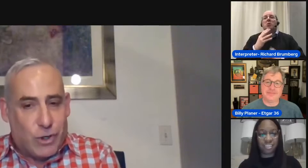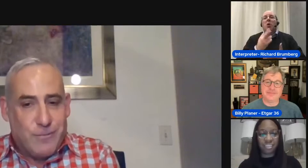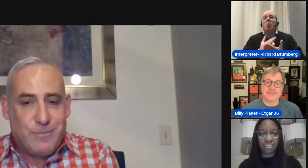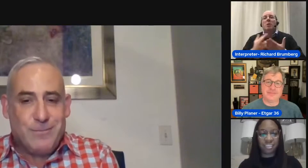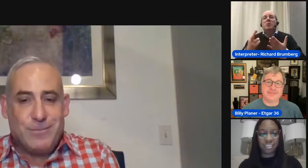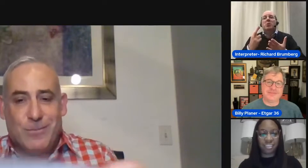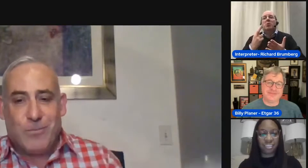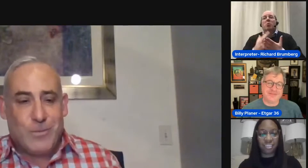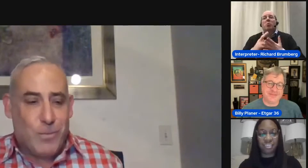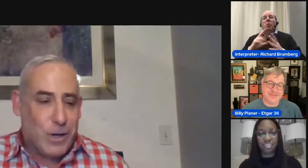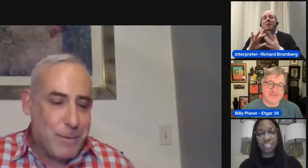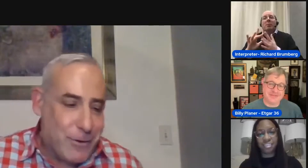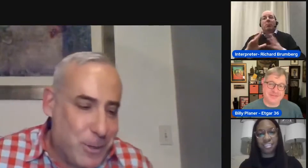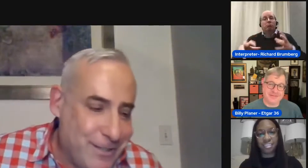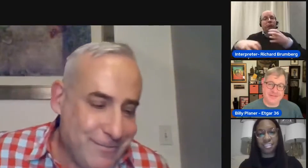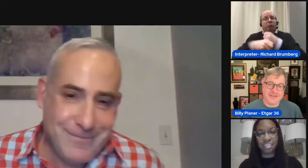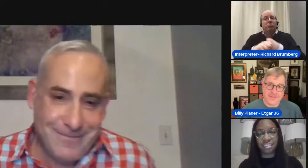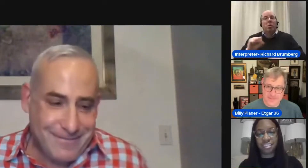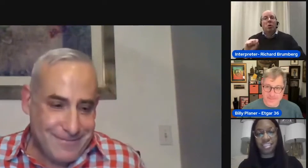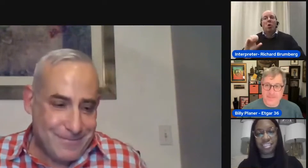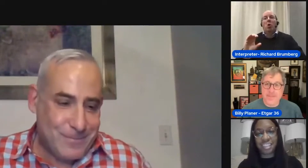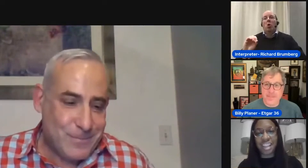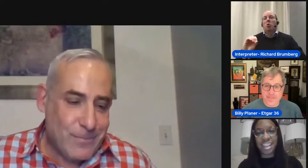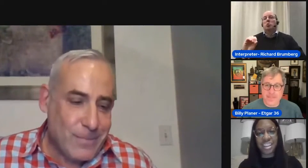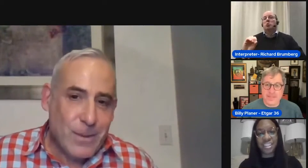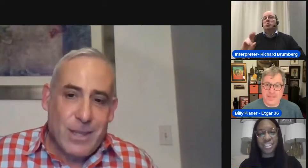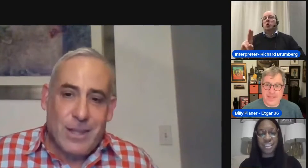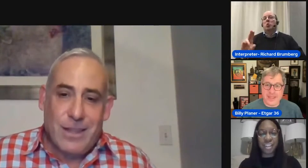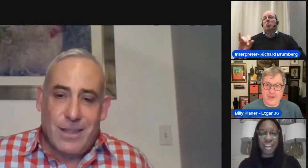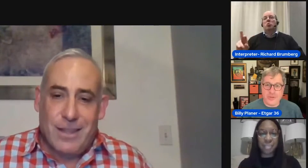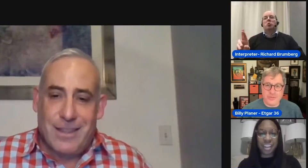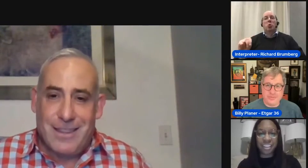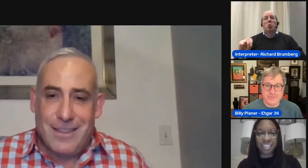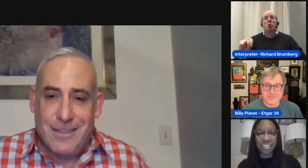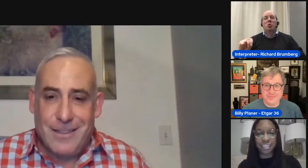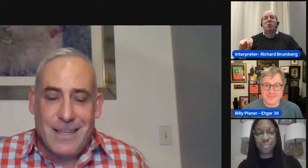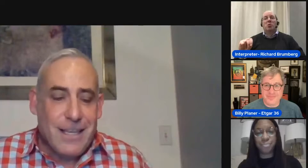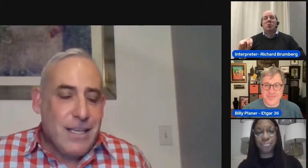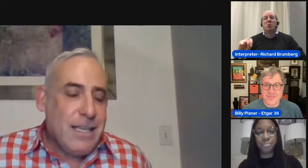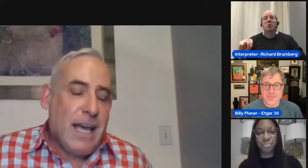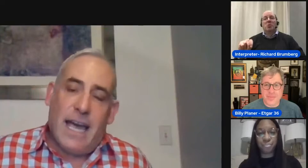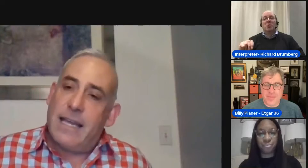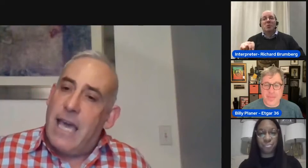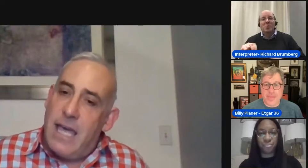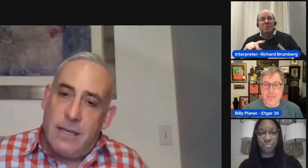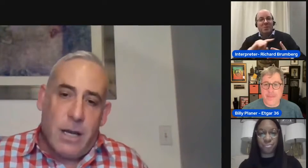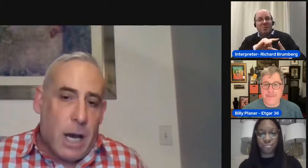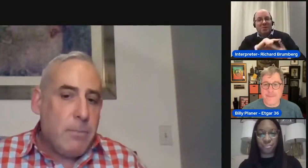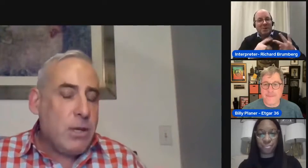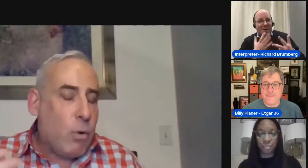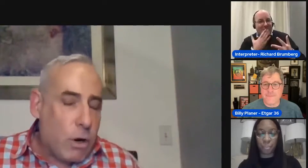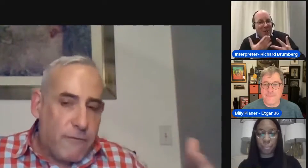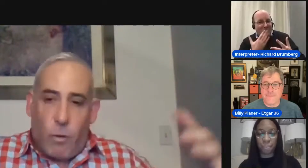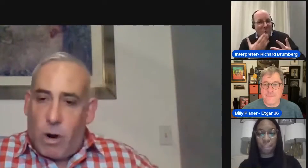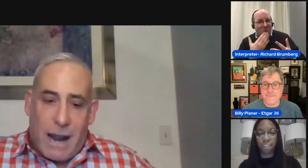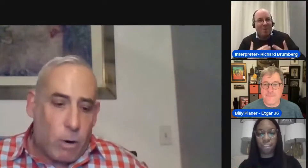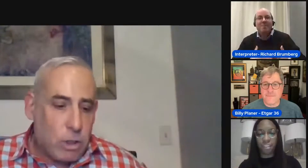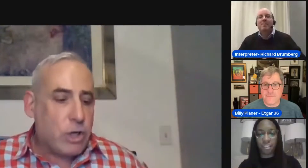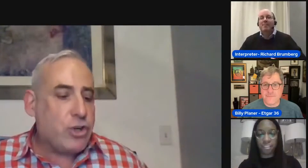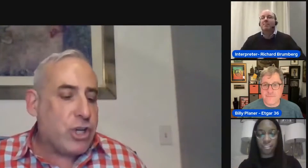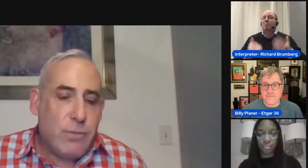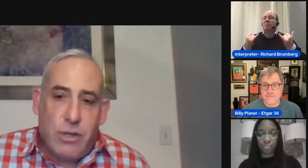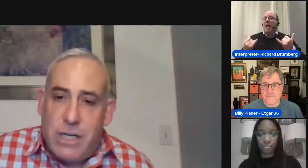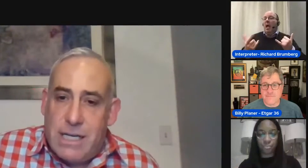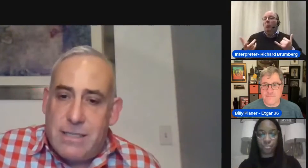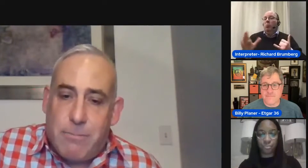or SOJOURN. Welcome, everyone. Thank you. So good to be here. And again, in order for